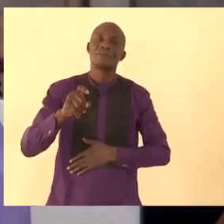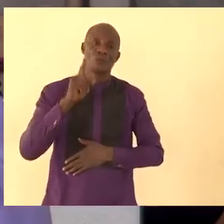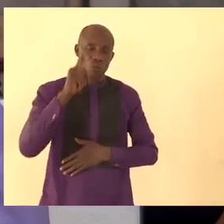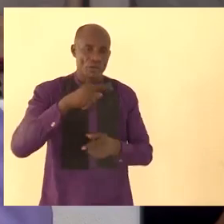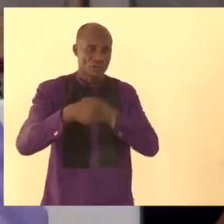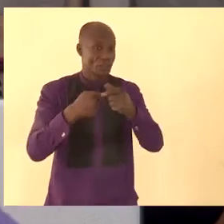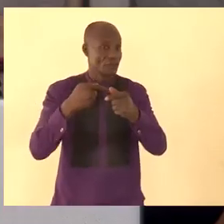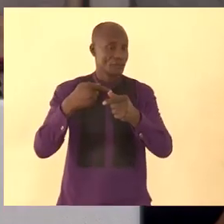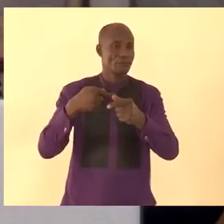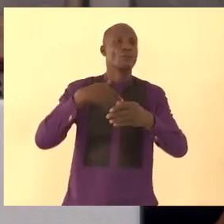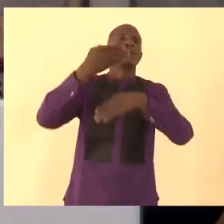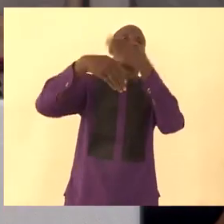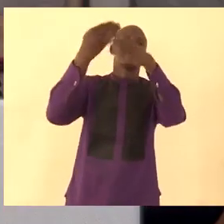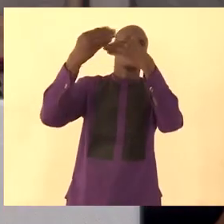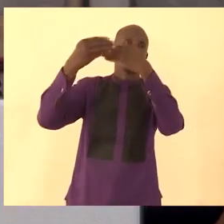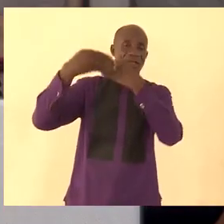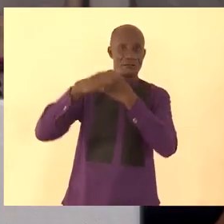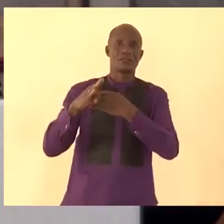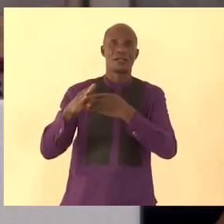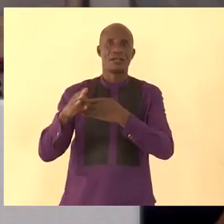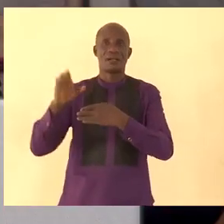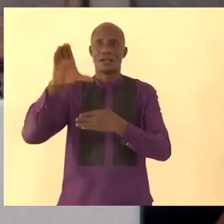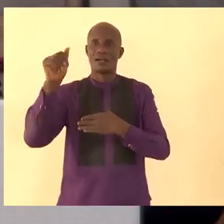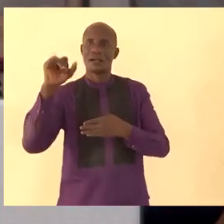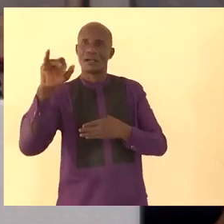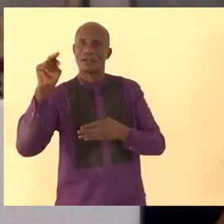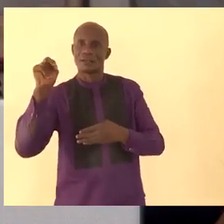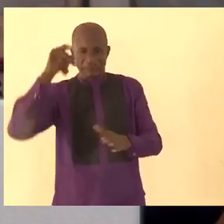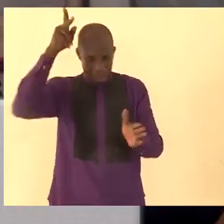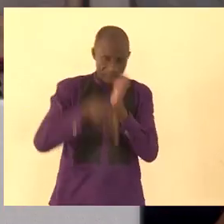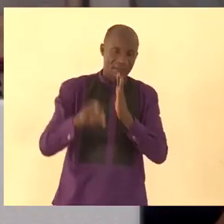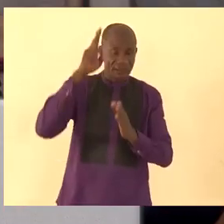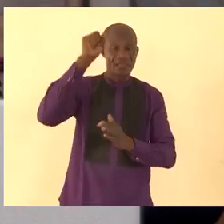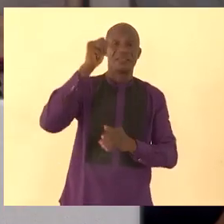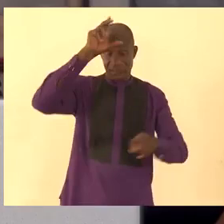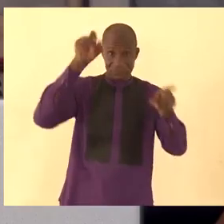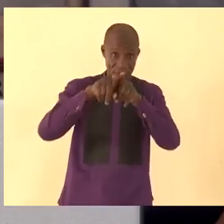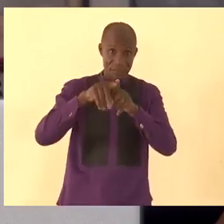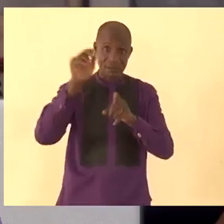One generation after, Cain killed his brother, Abel. Is that freedom?